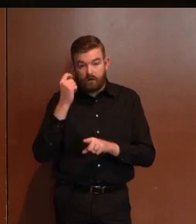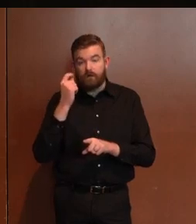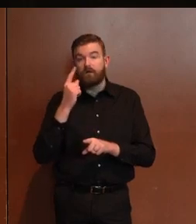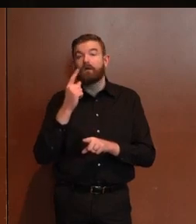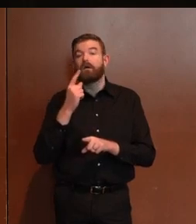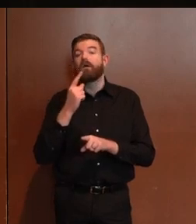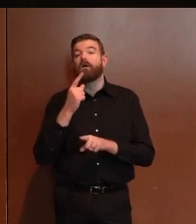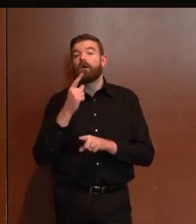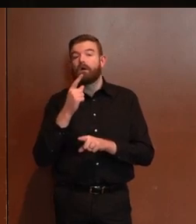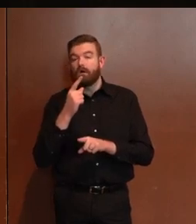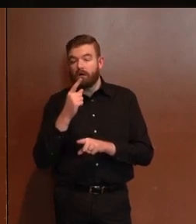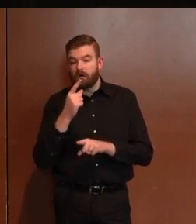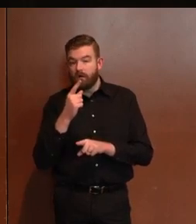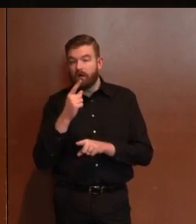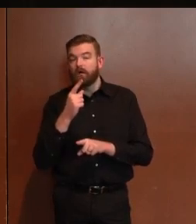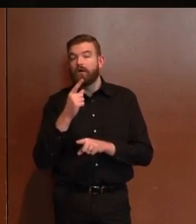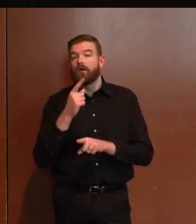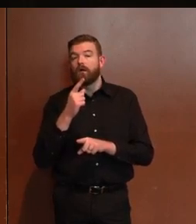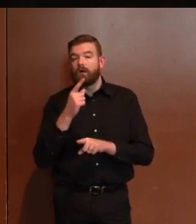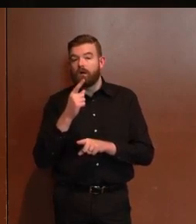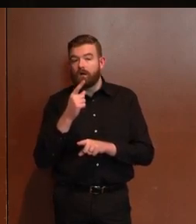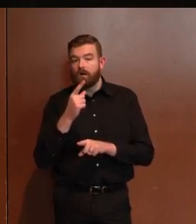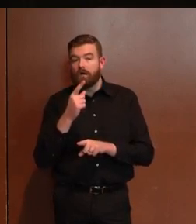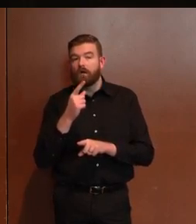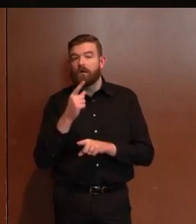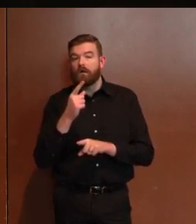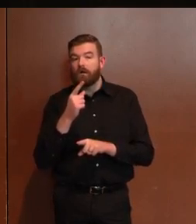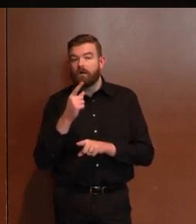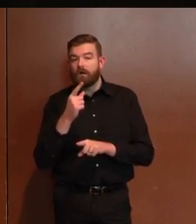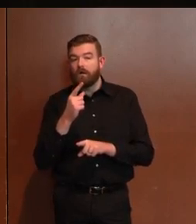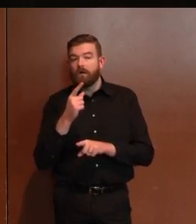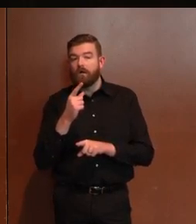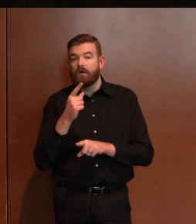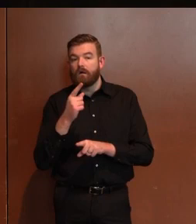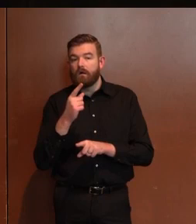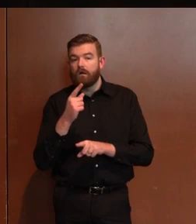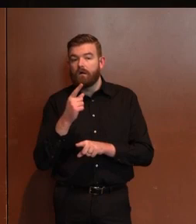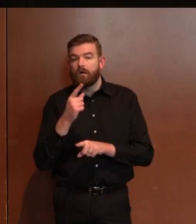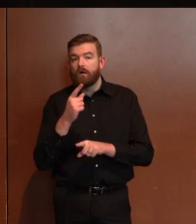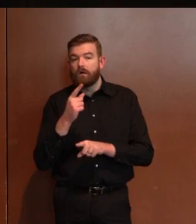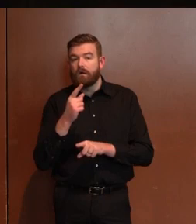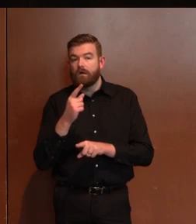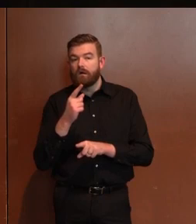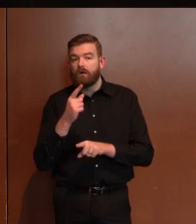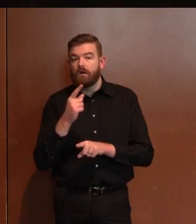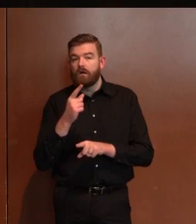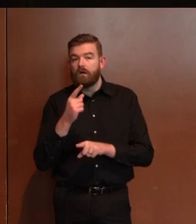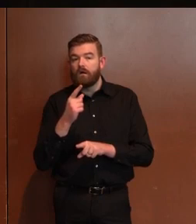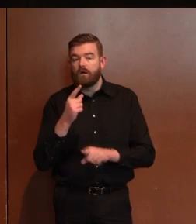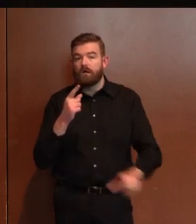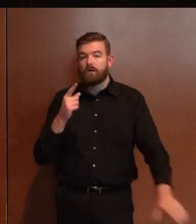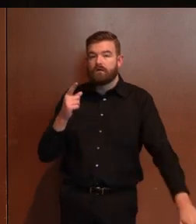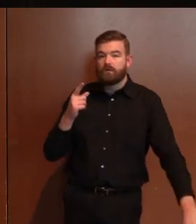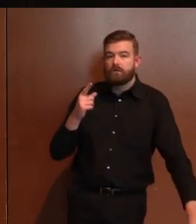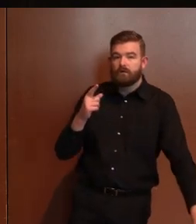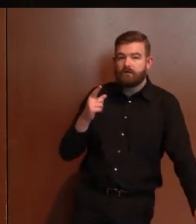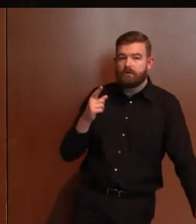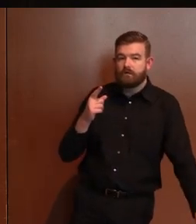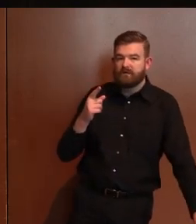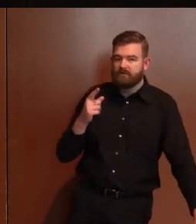and 72 hours after fever has resolved without the use of fever-reducing medications with a significant improvement